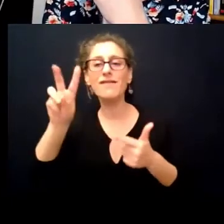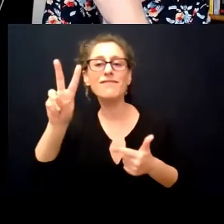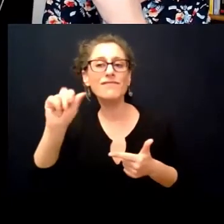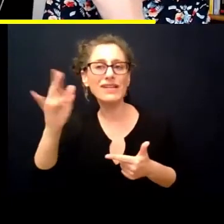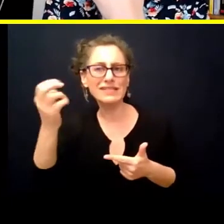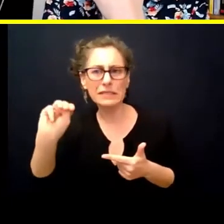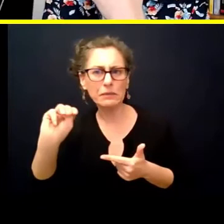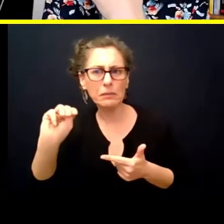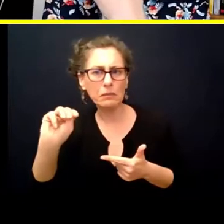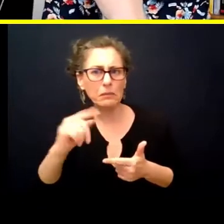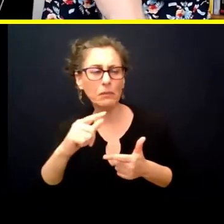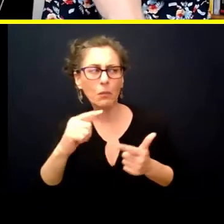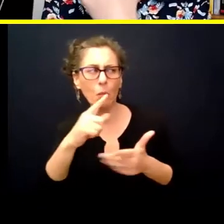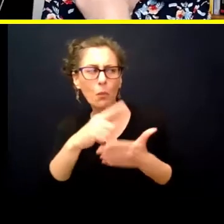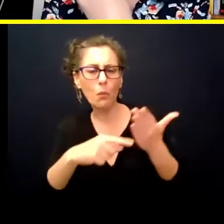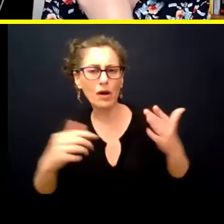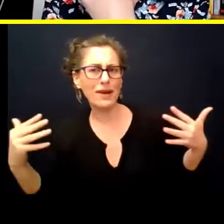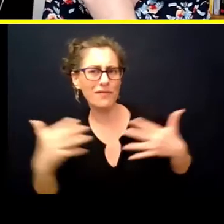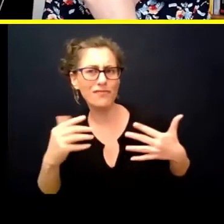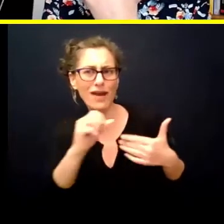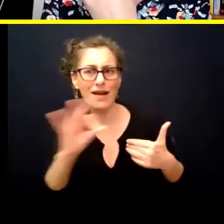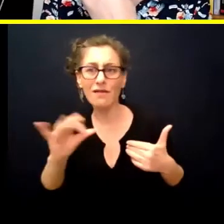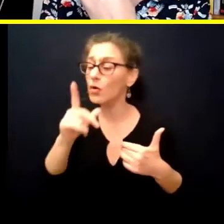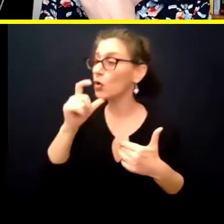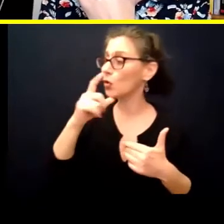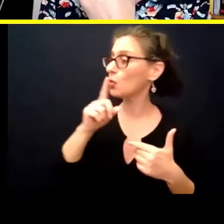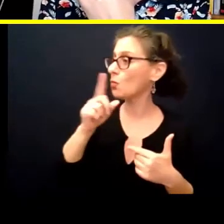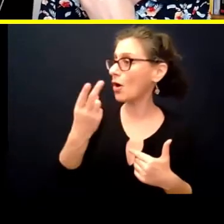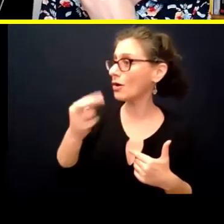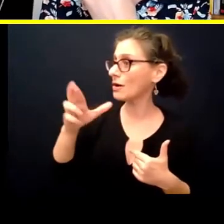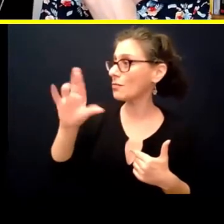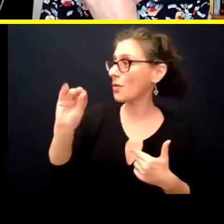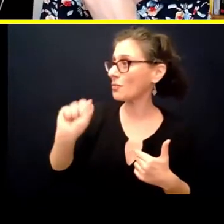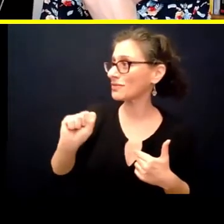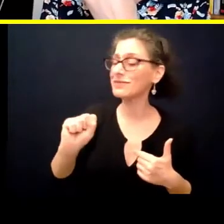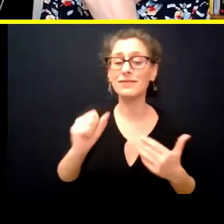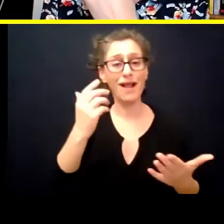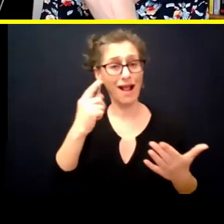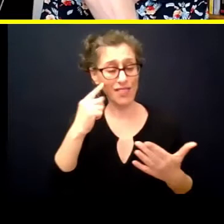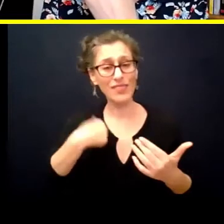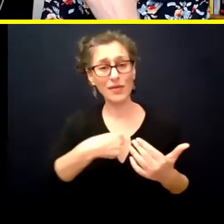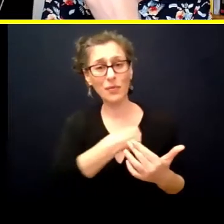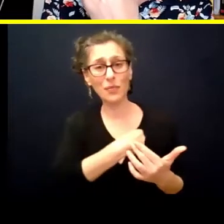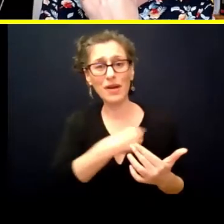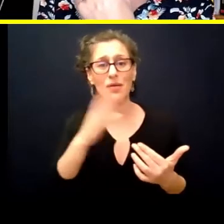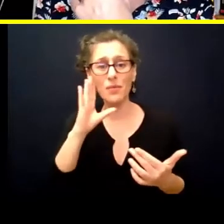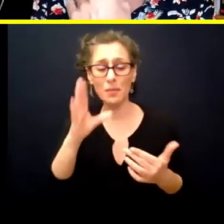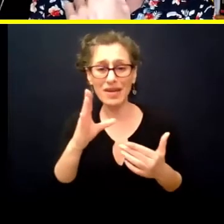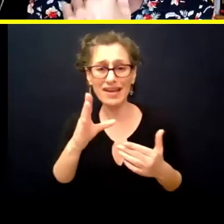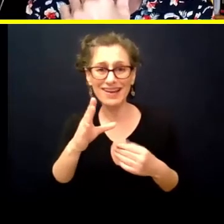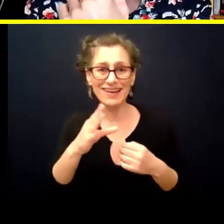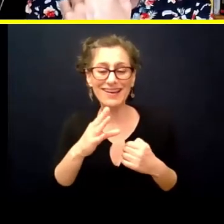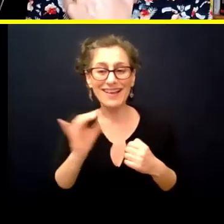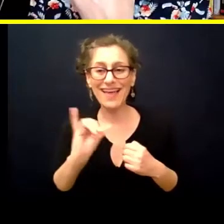of? Well, we'd be the heroes. We'd be the, I think we'd be the ones who maybe